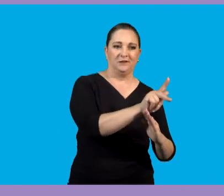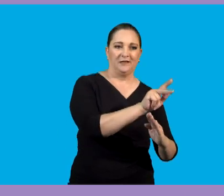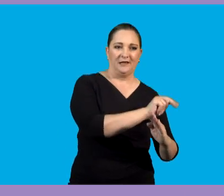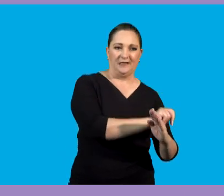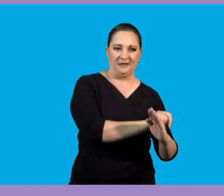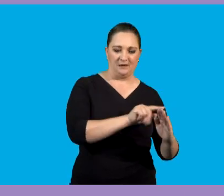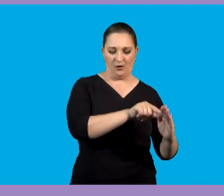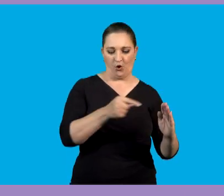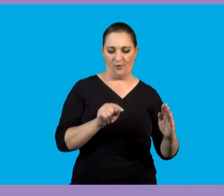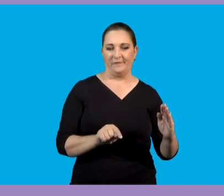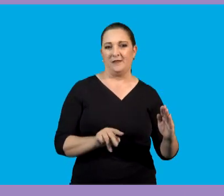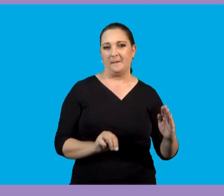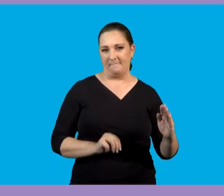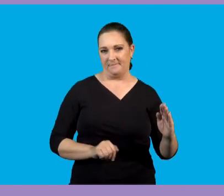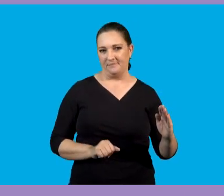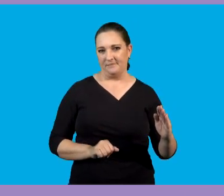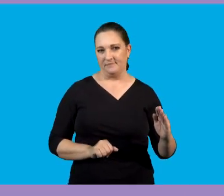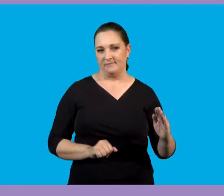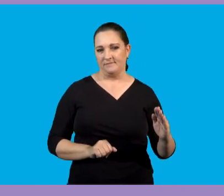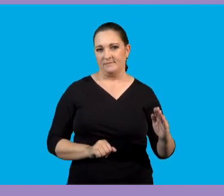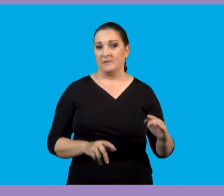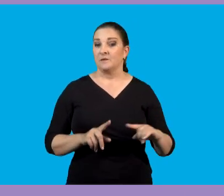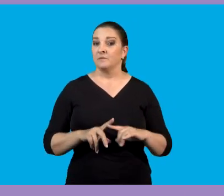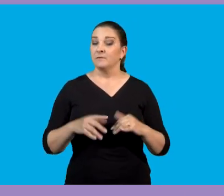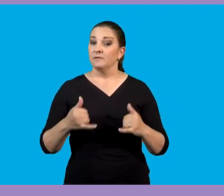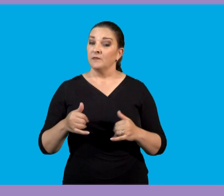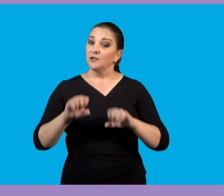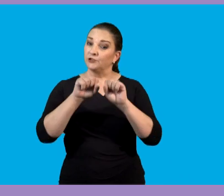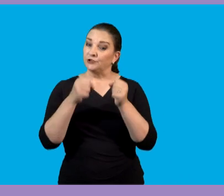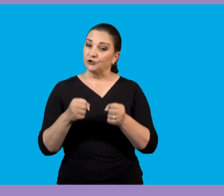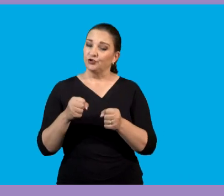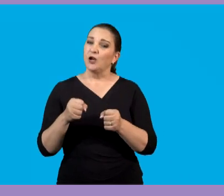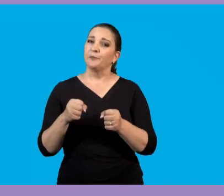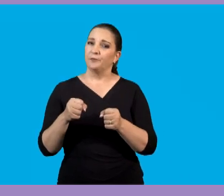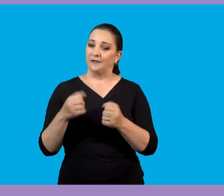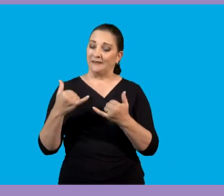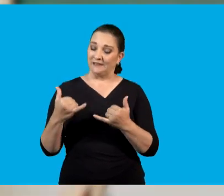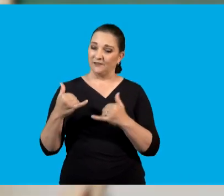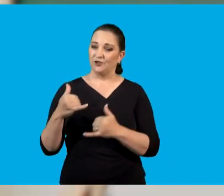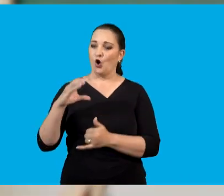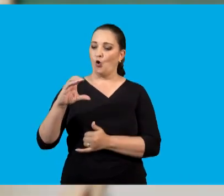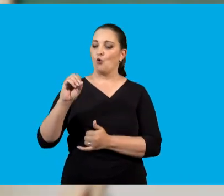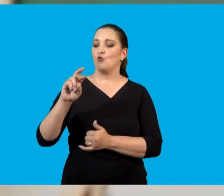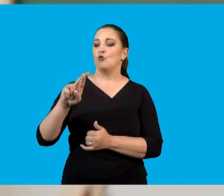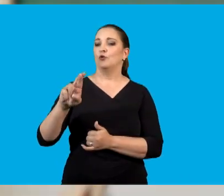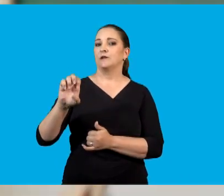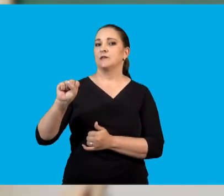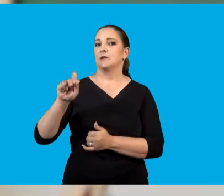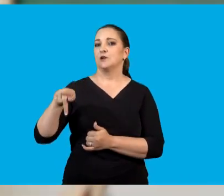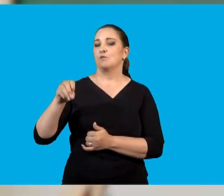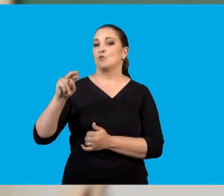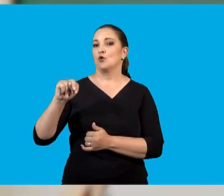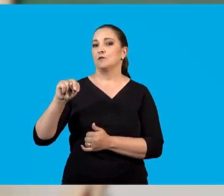when shapes are also similar, what we should know about their corresponding sides or their sides is that they will